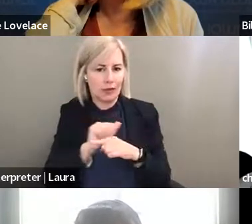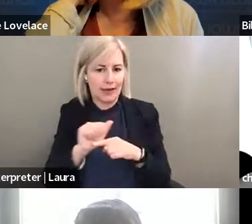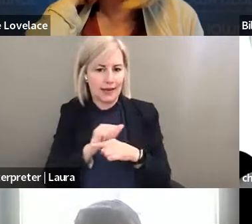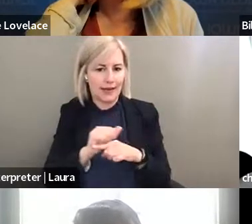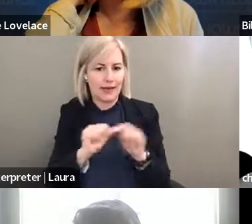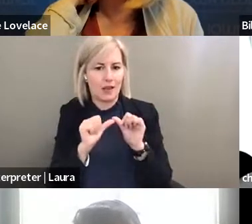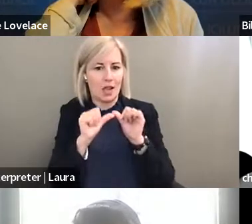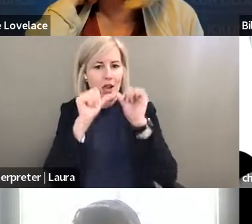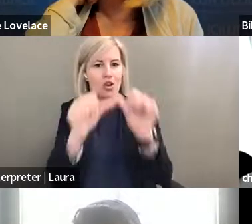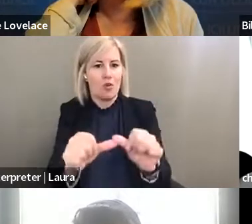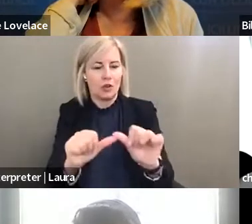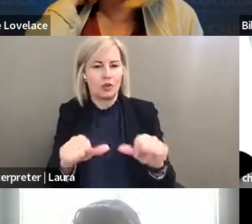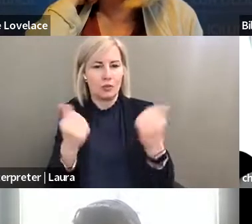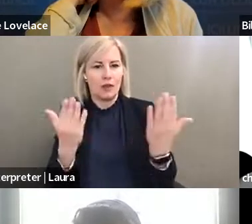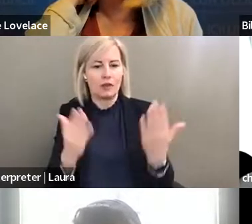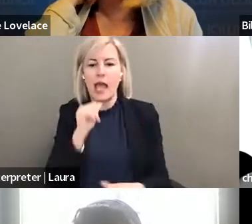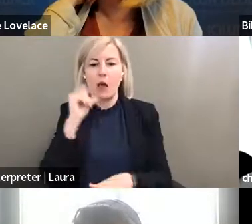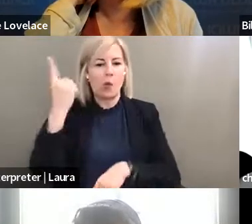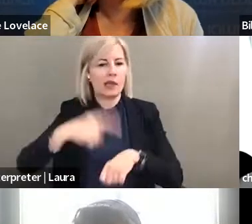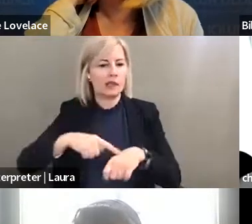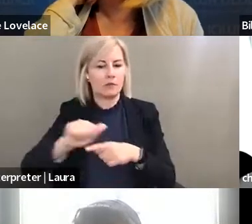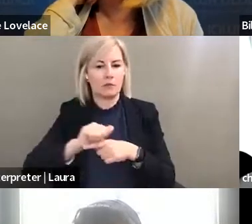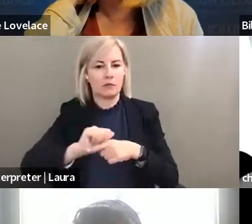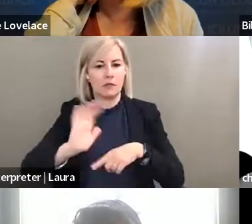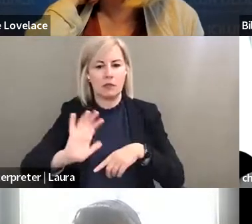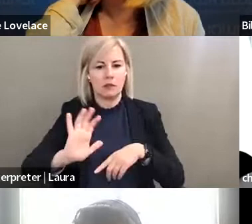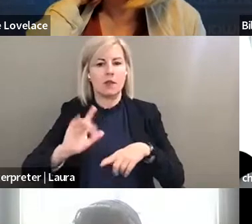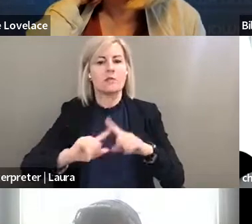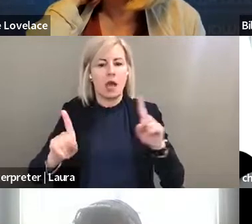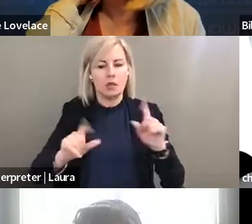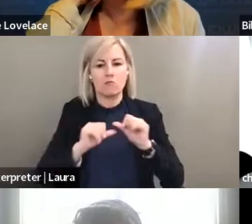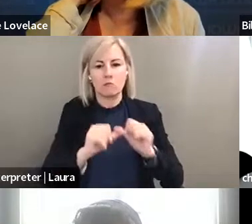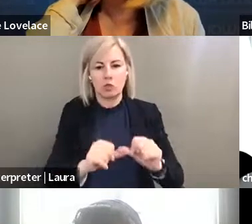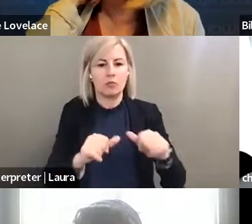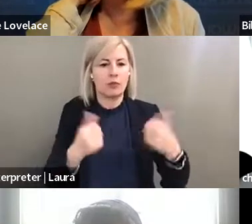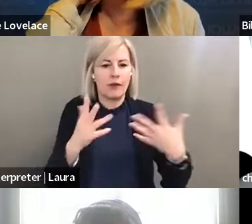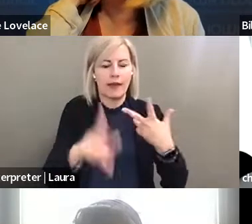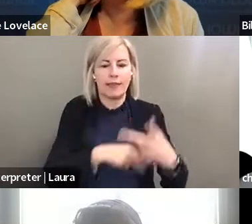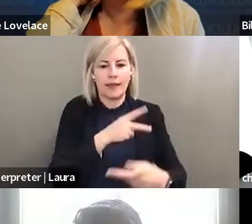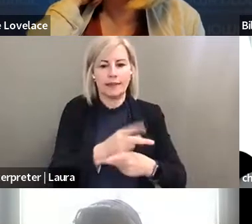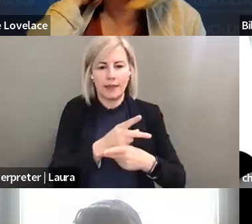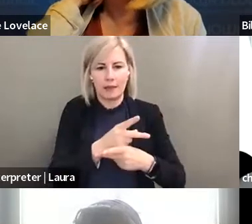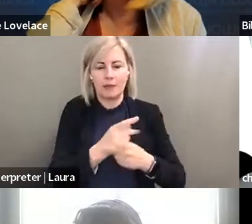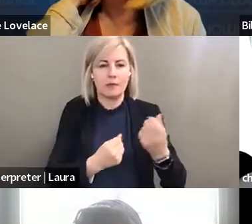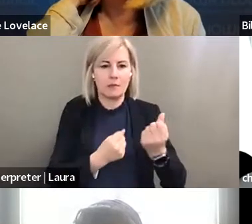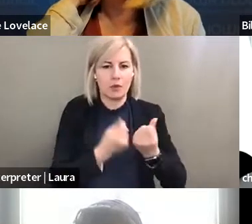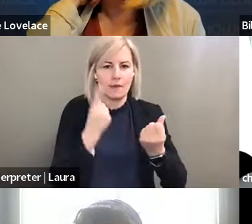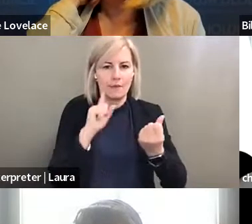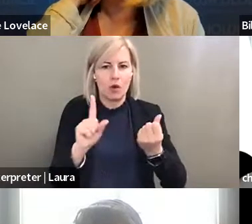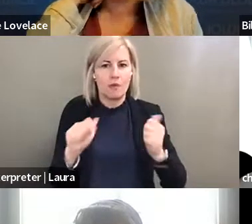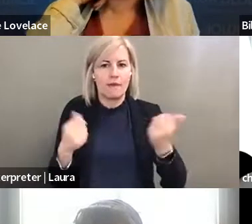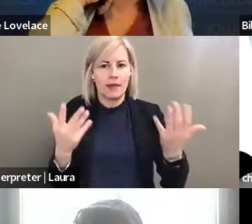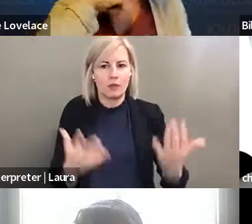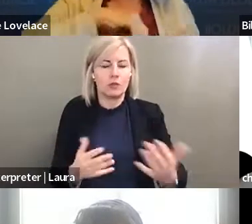to providers. So not just be a one-time thing, but to continue to be able to provide that type of support for providers. And